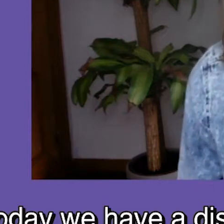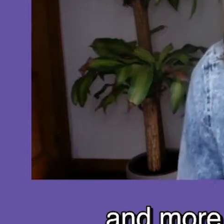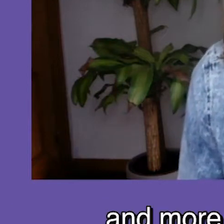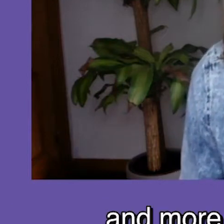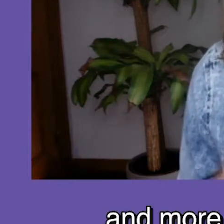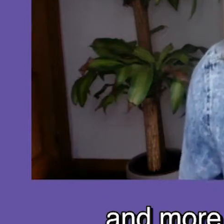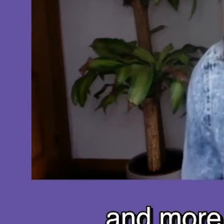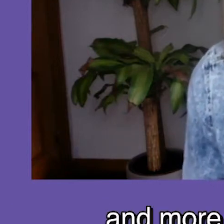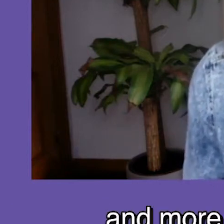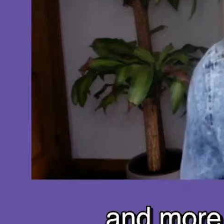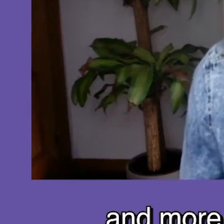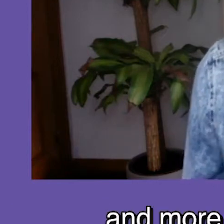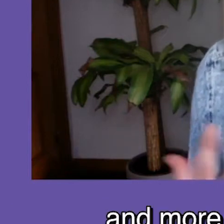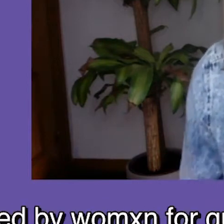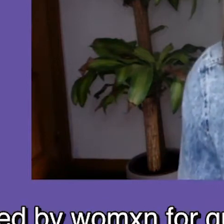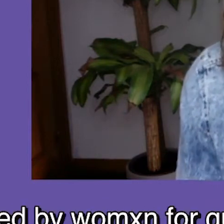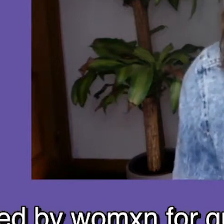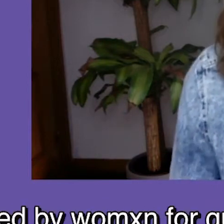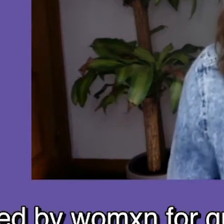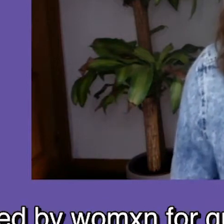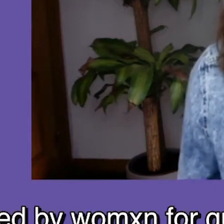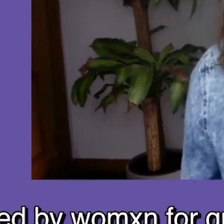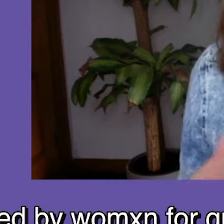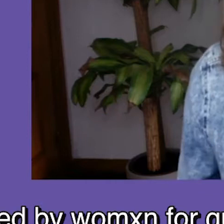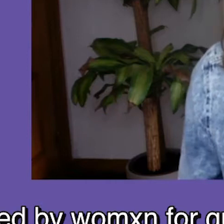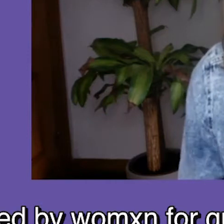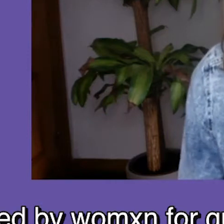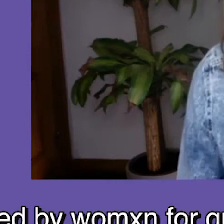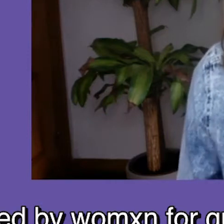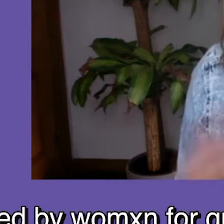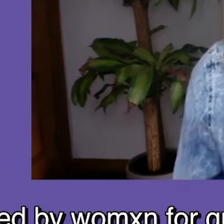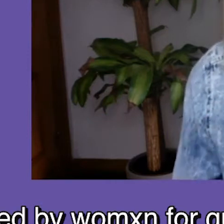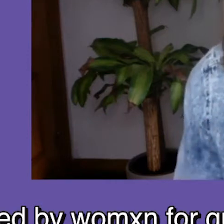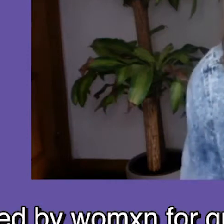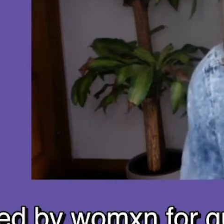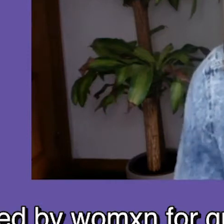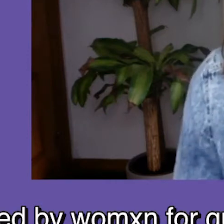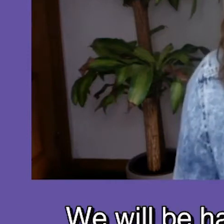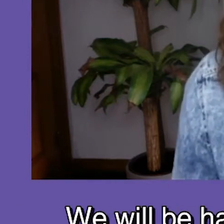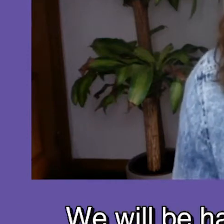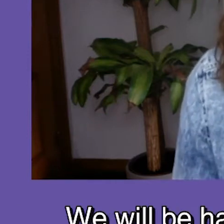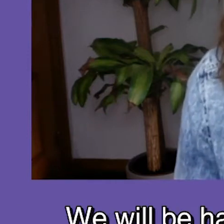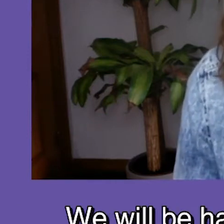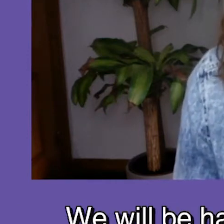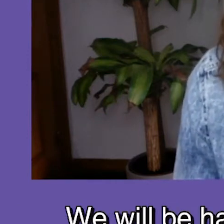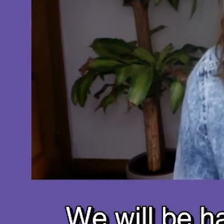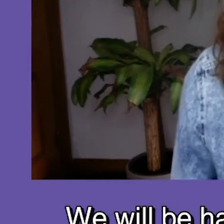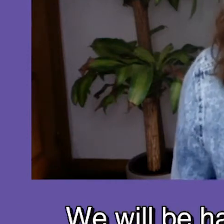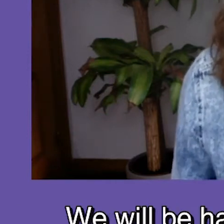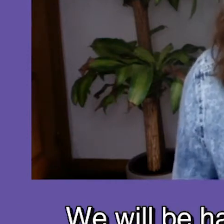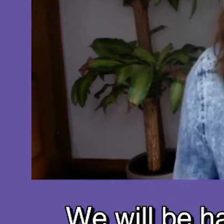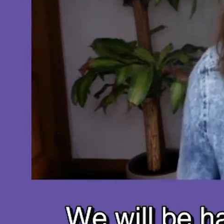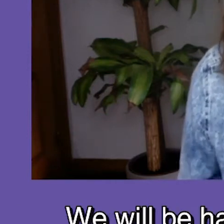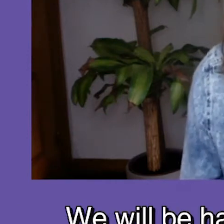and more exciting streaming platforms created by women for queer women and women all over the world. And we will be